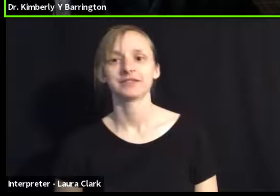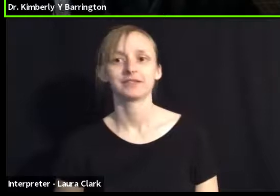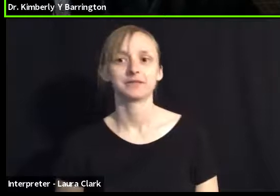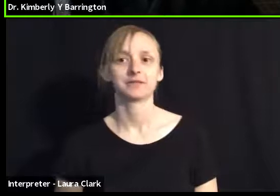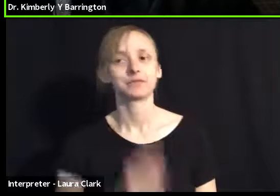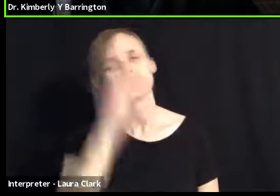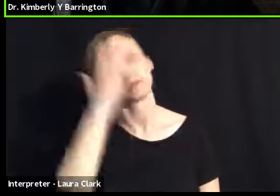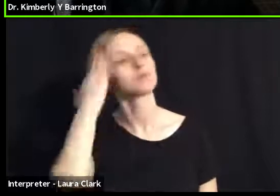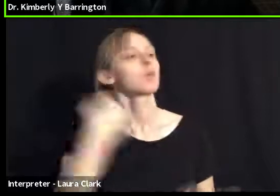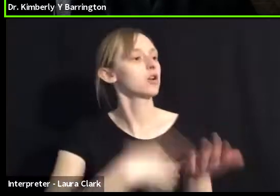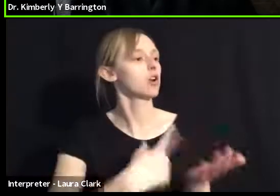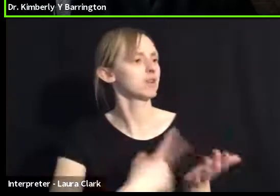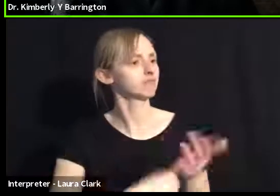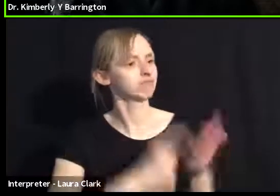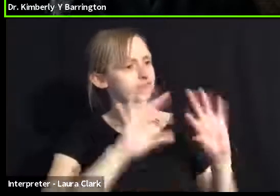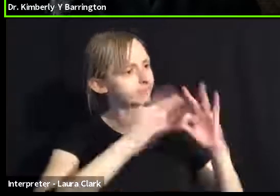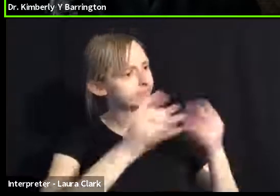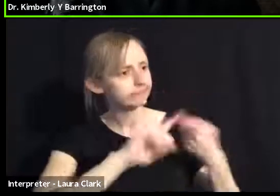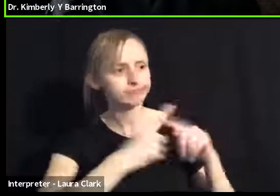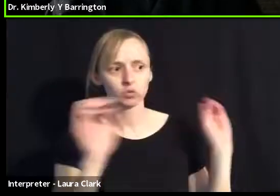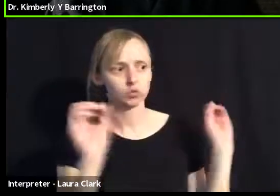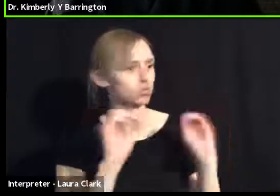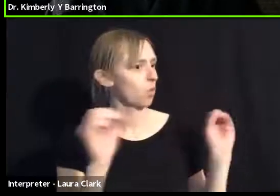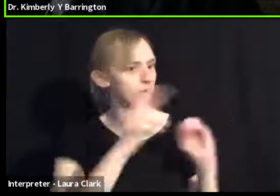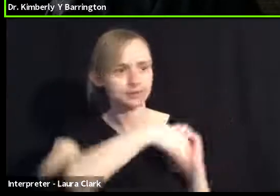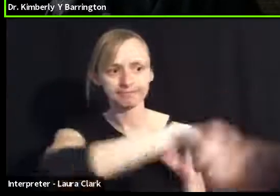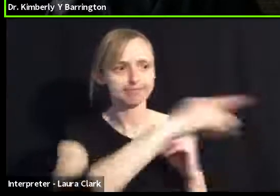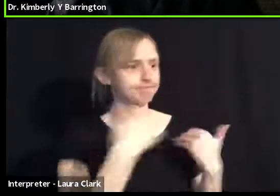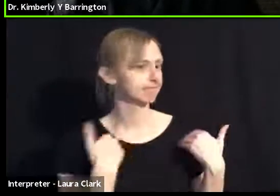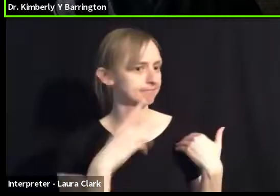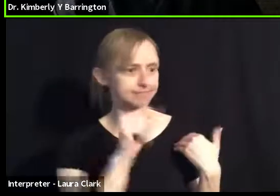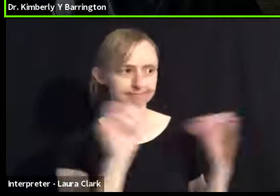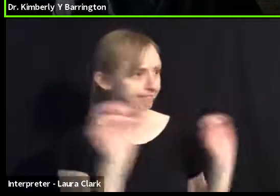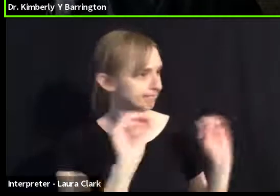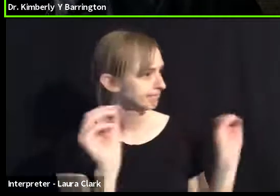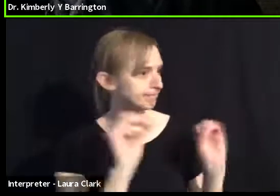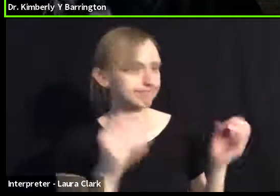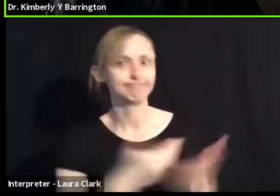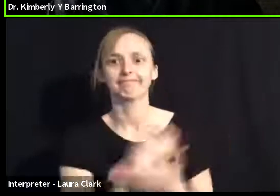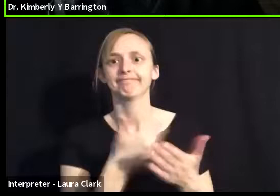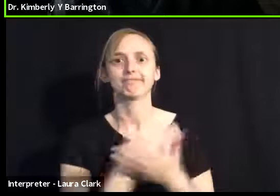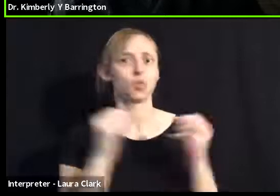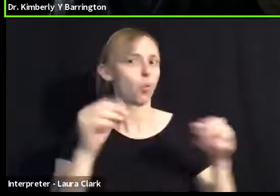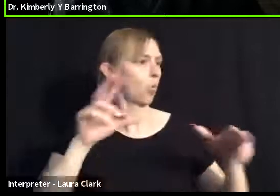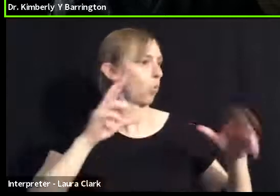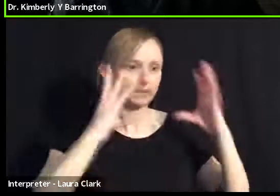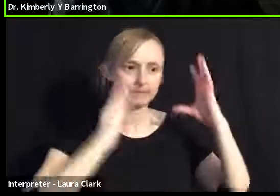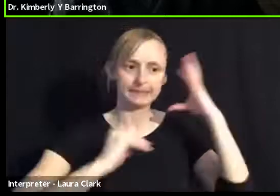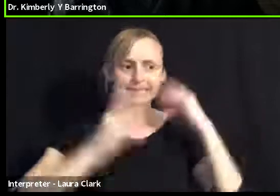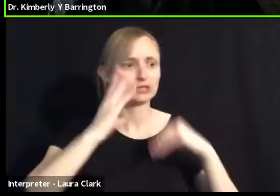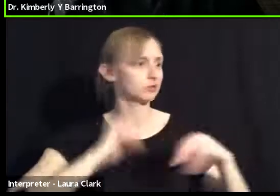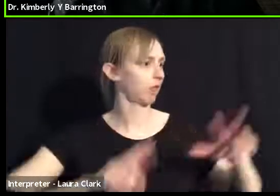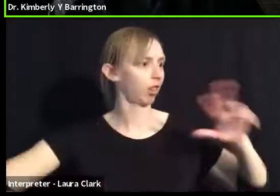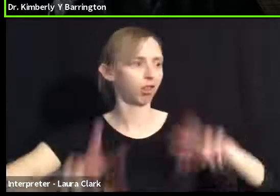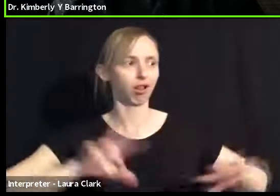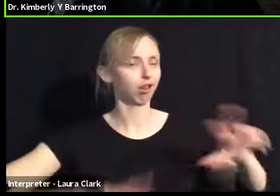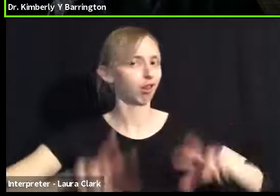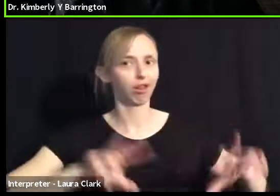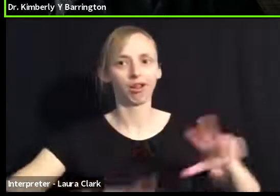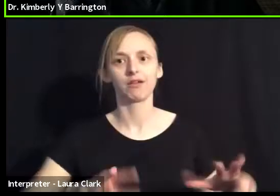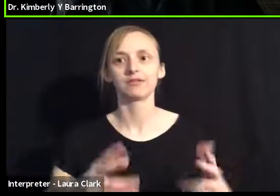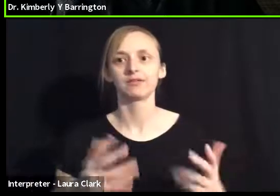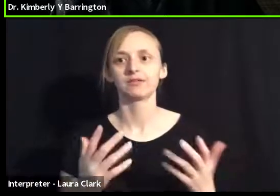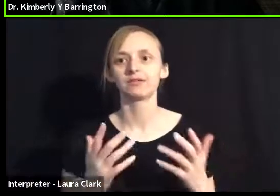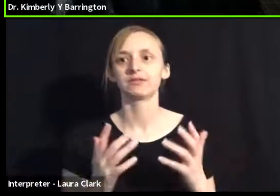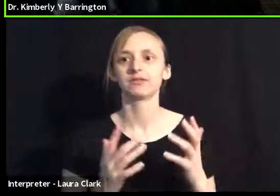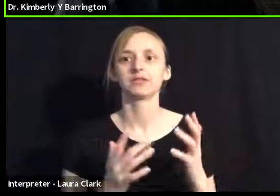But let's talk about that a little bit. Coming into this experience with not having what the Bible say, a titter